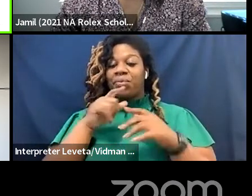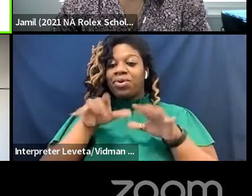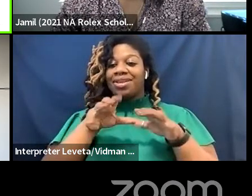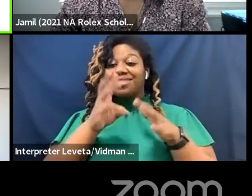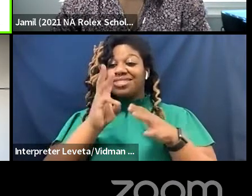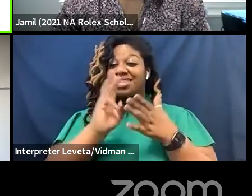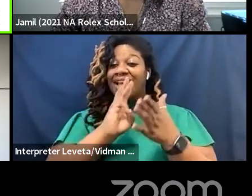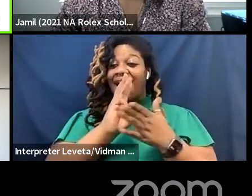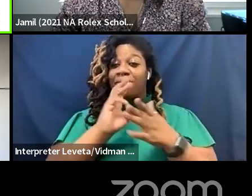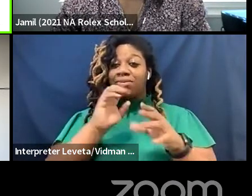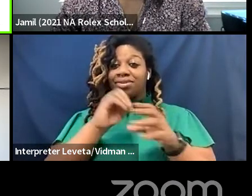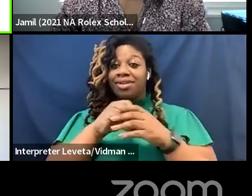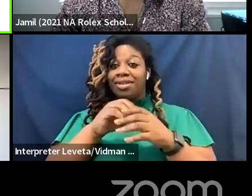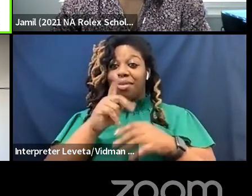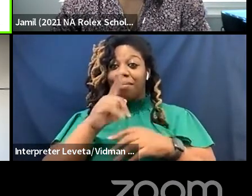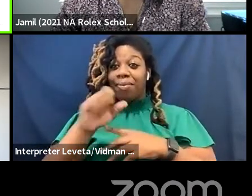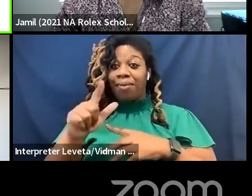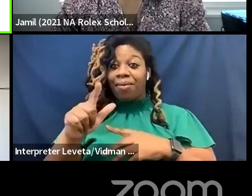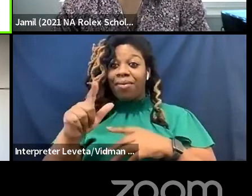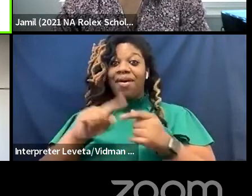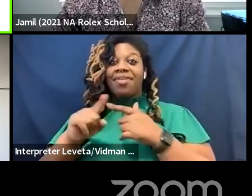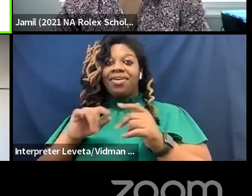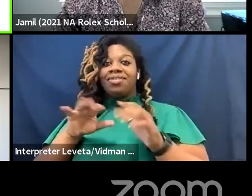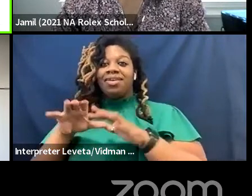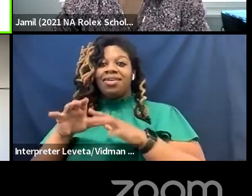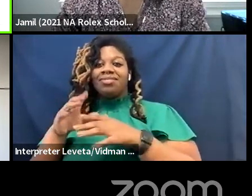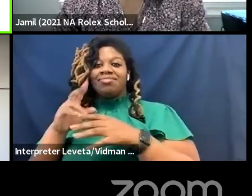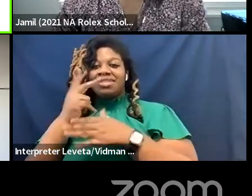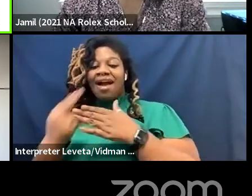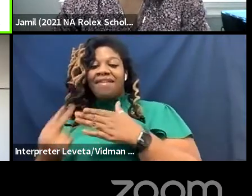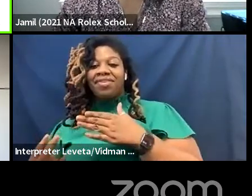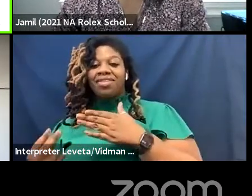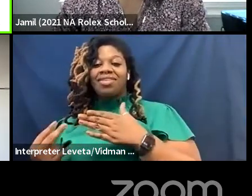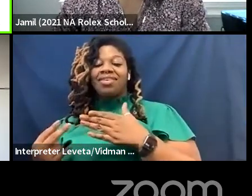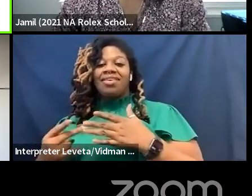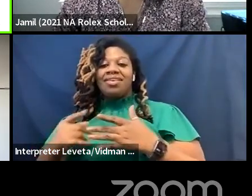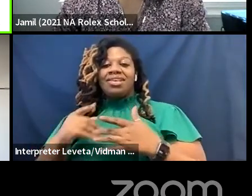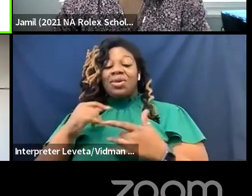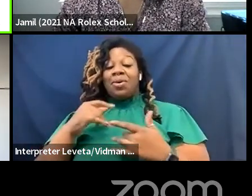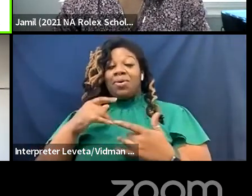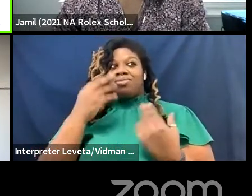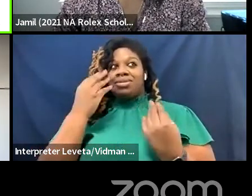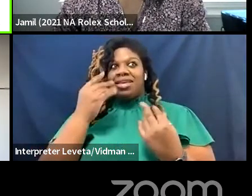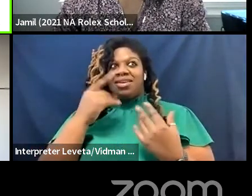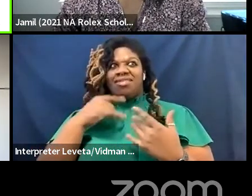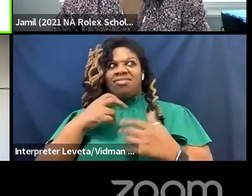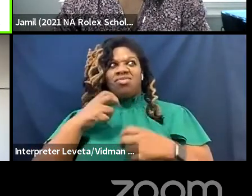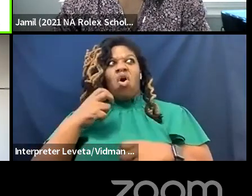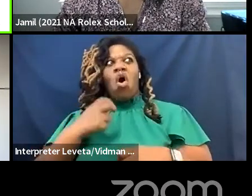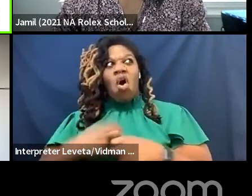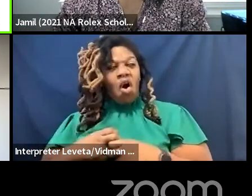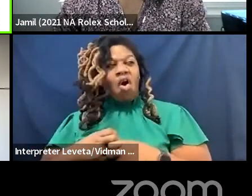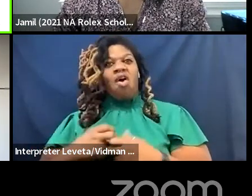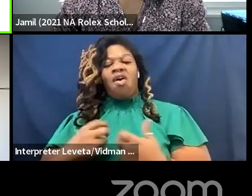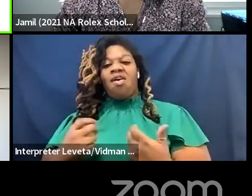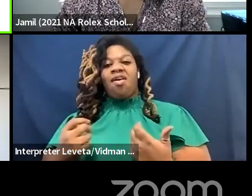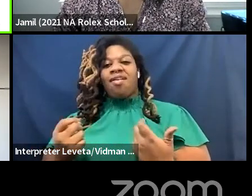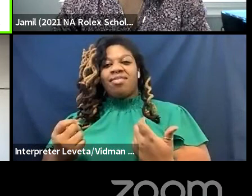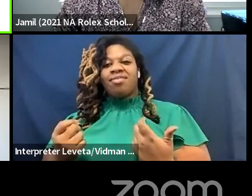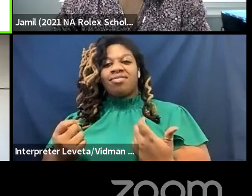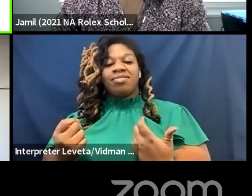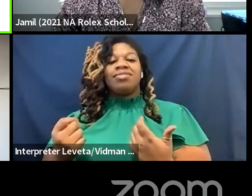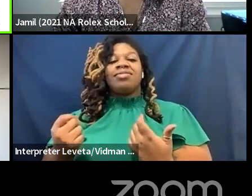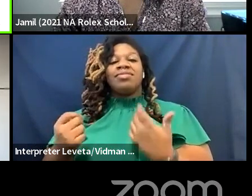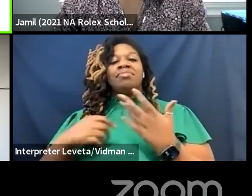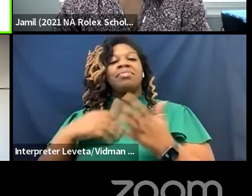just like, this is the hardest thing I've ever done in my life. But I mean, yeah, I guess it's pretty fun. But like the next day, like once you get through all this stuff, it's such a